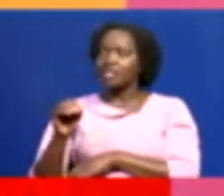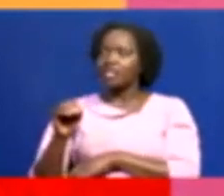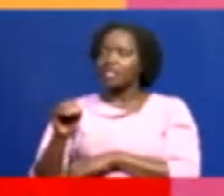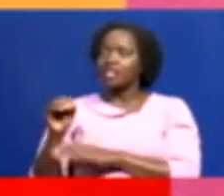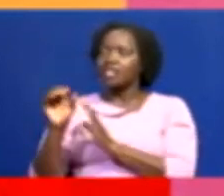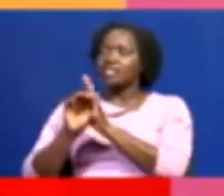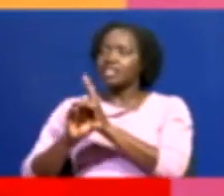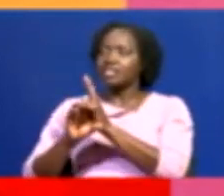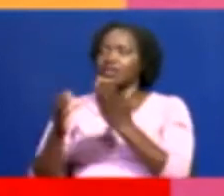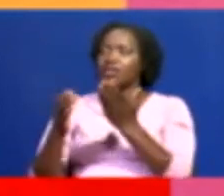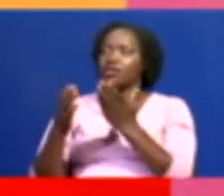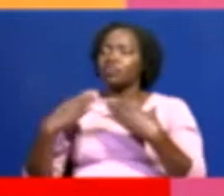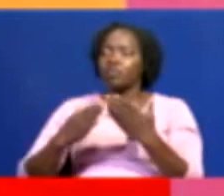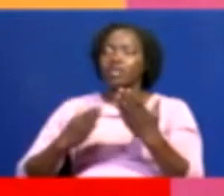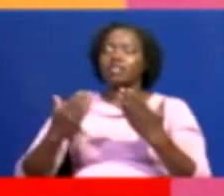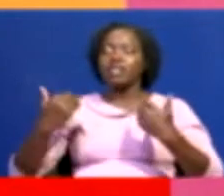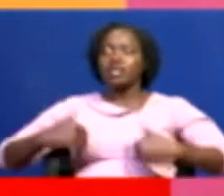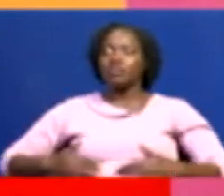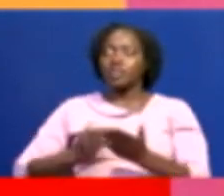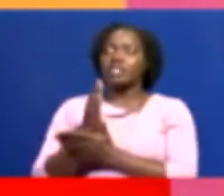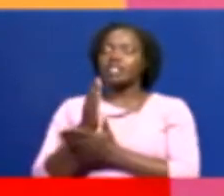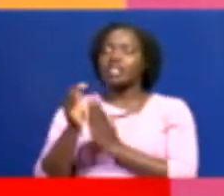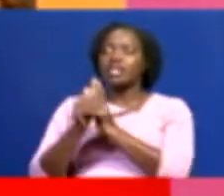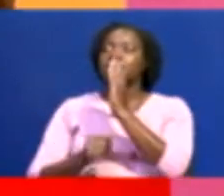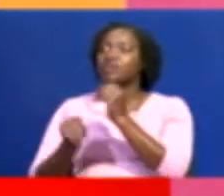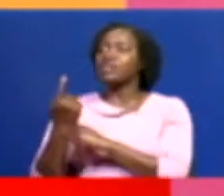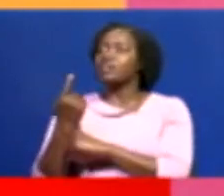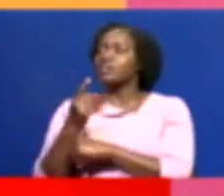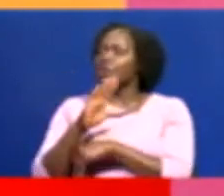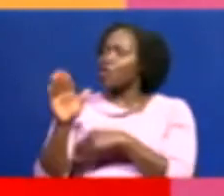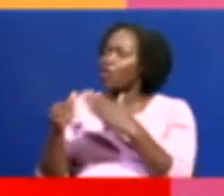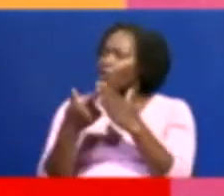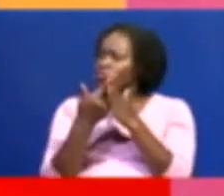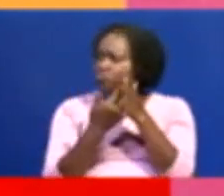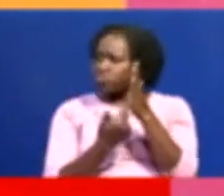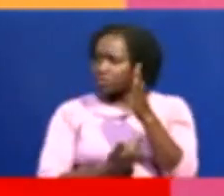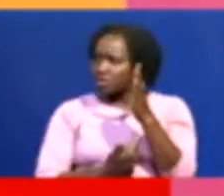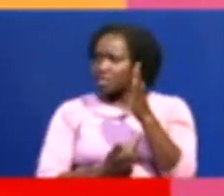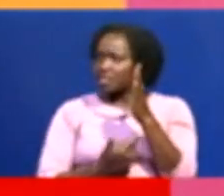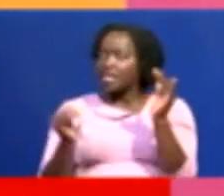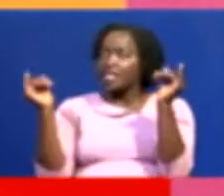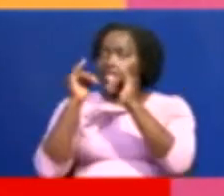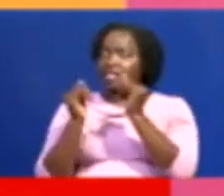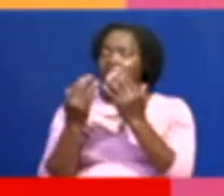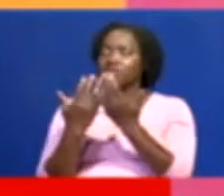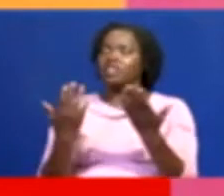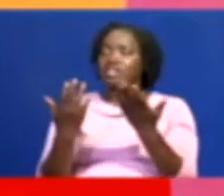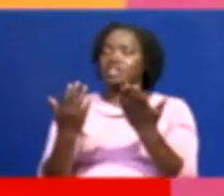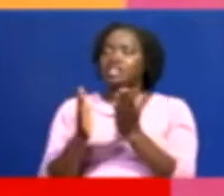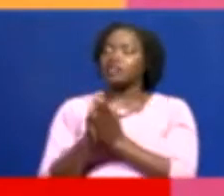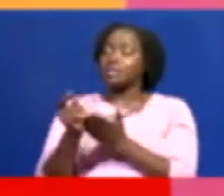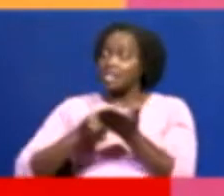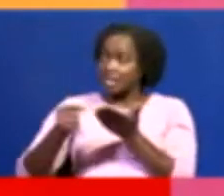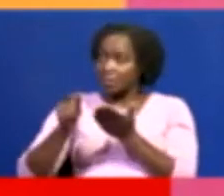African Charter on Peoples and Human Rights, Article 11, and all these are international instruments that have been ratified by